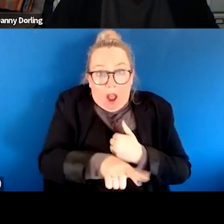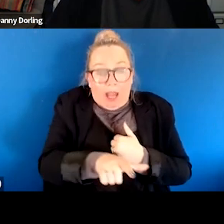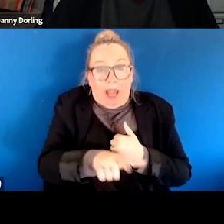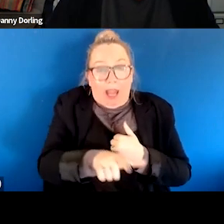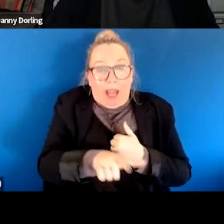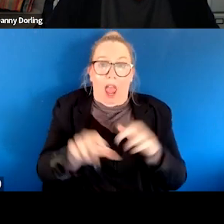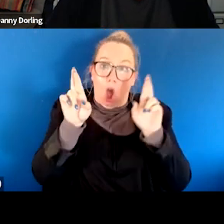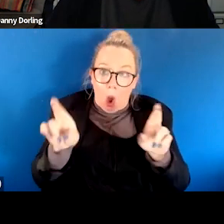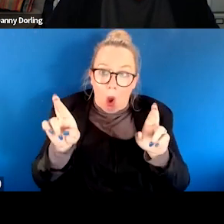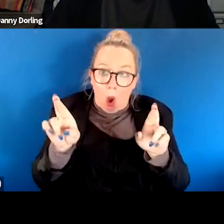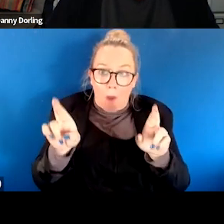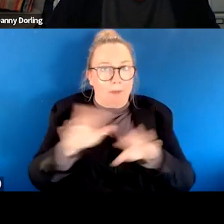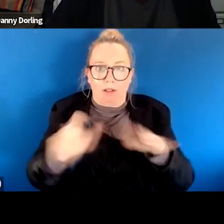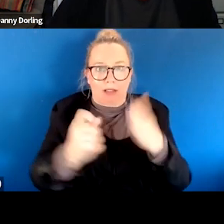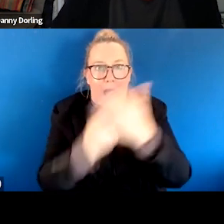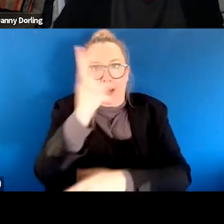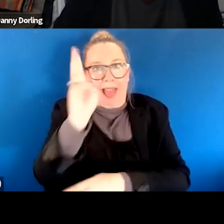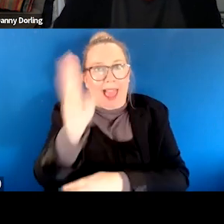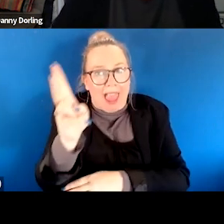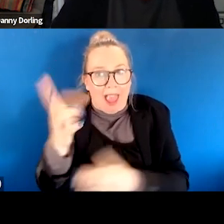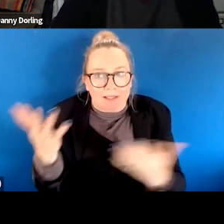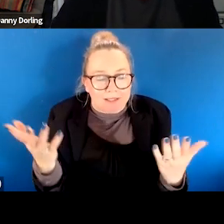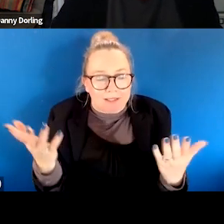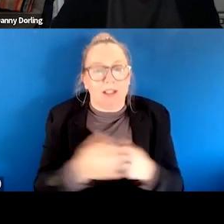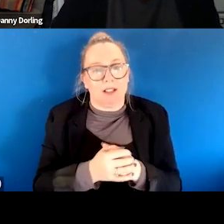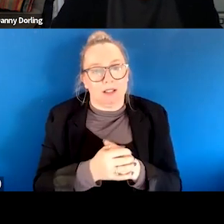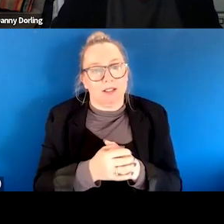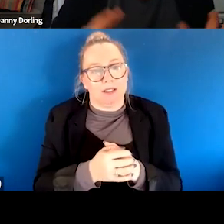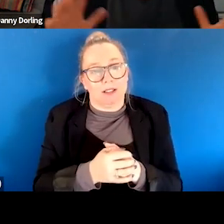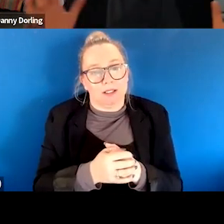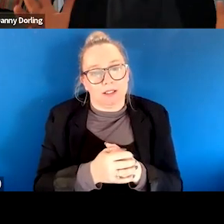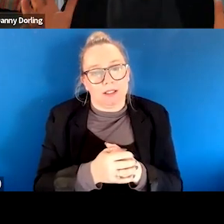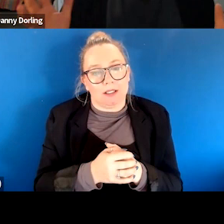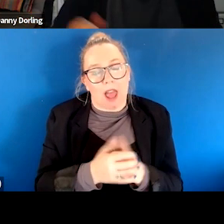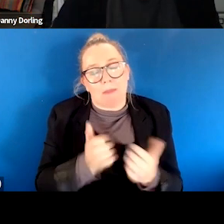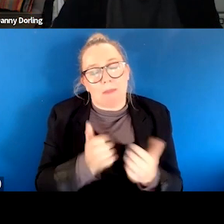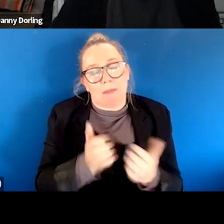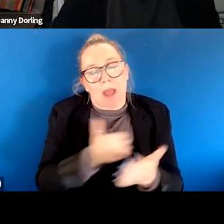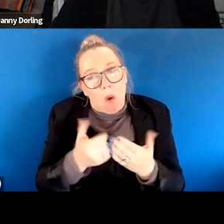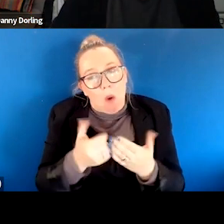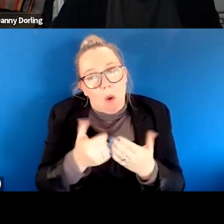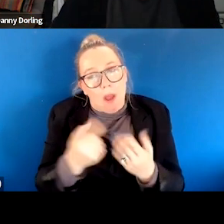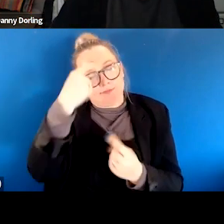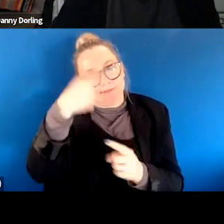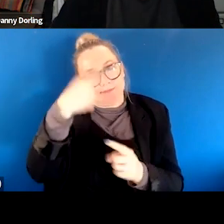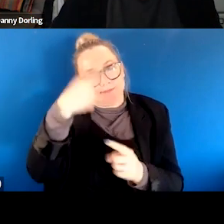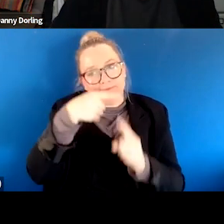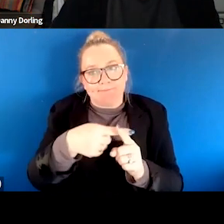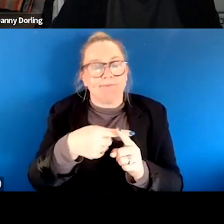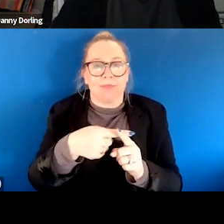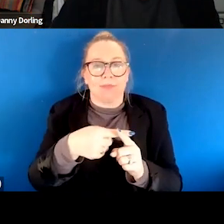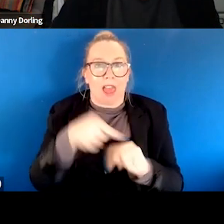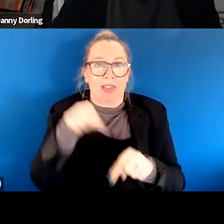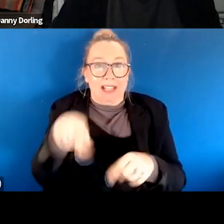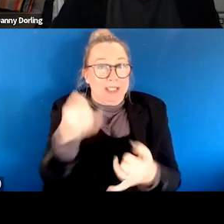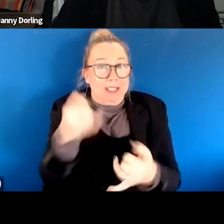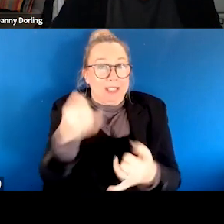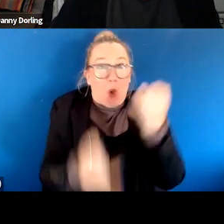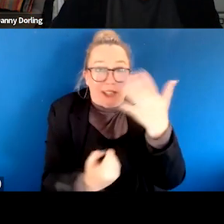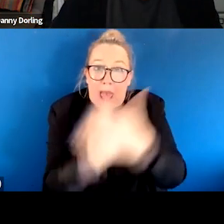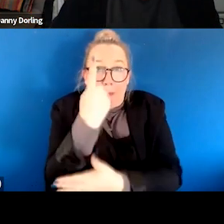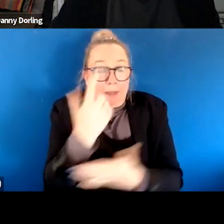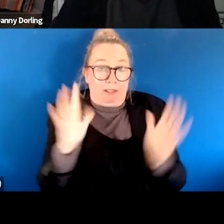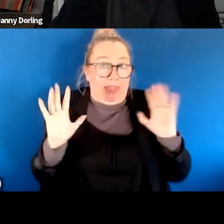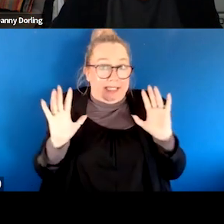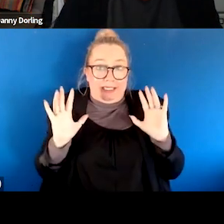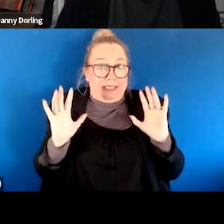that. But you can worry, and so the thing I look forward is hopefully this is the worst thing that happened in